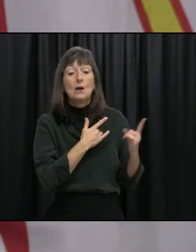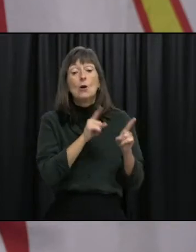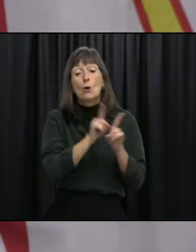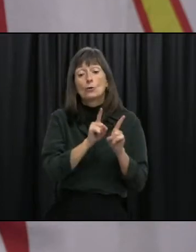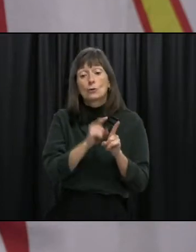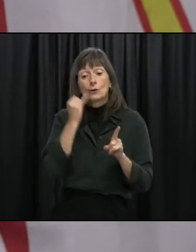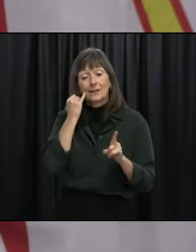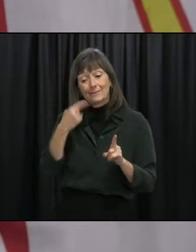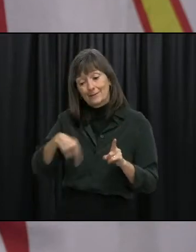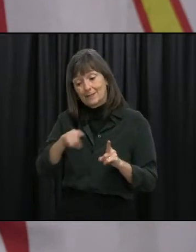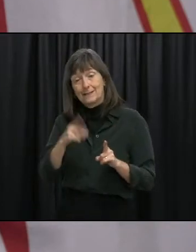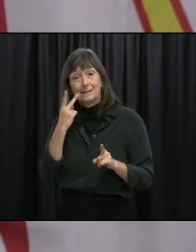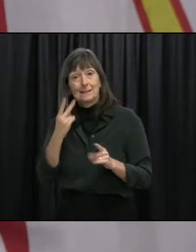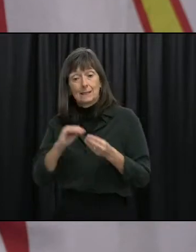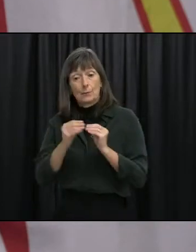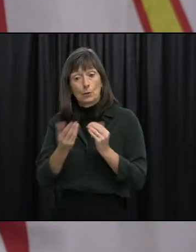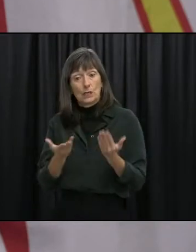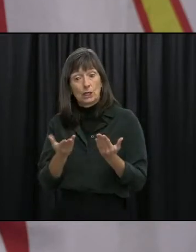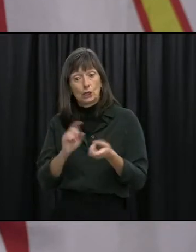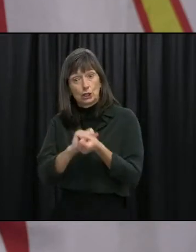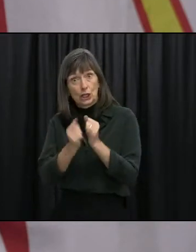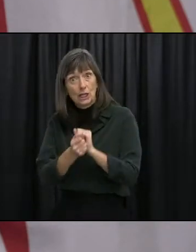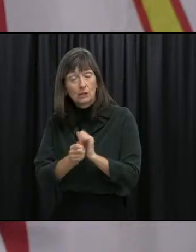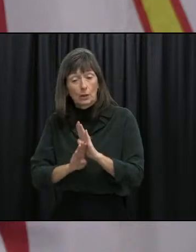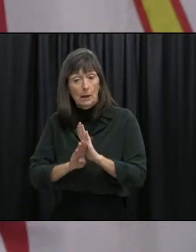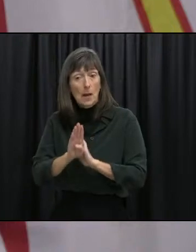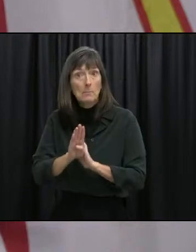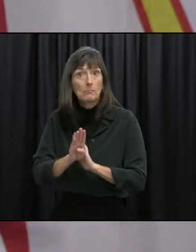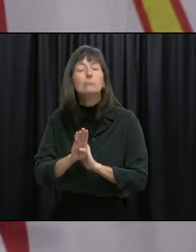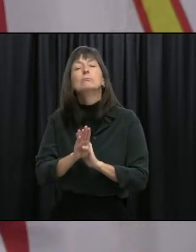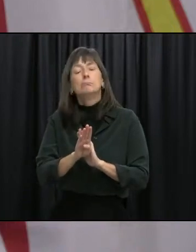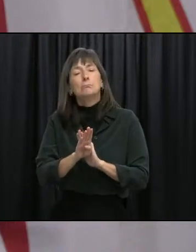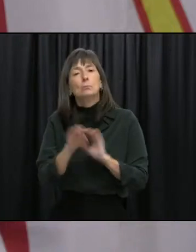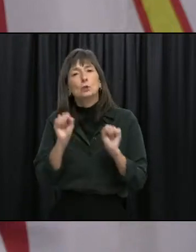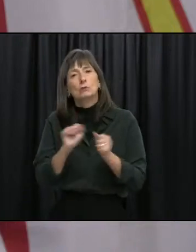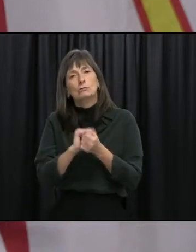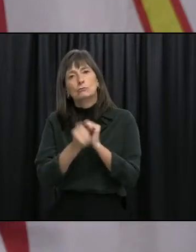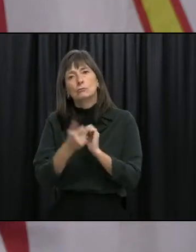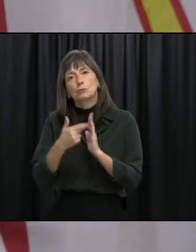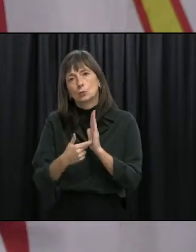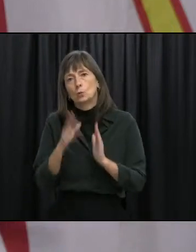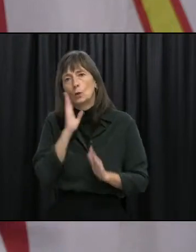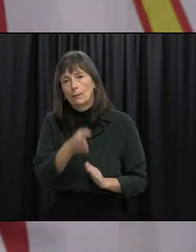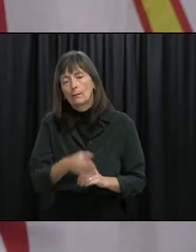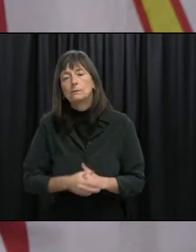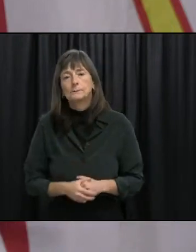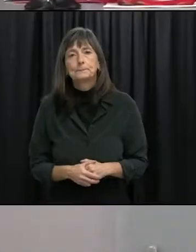and if we were seeing changes in that, then we would have to react accordingly.